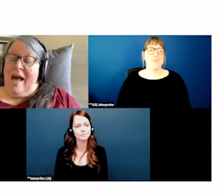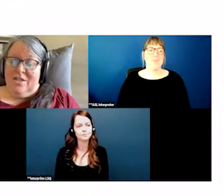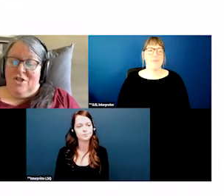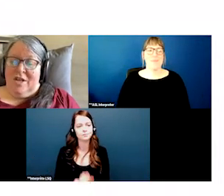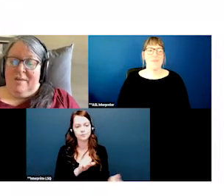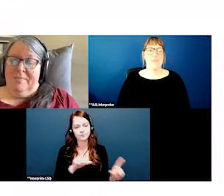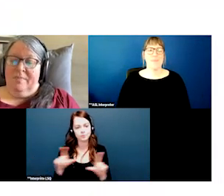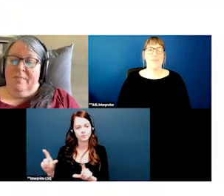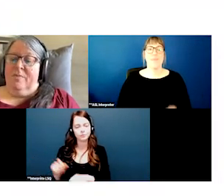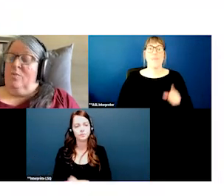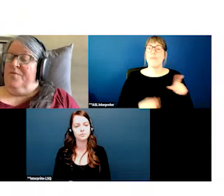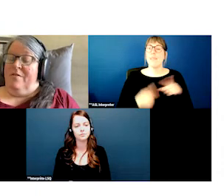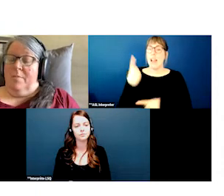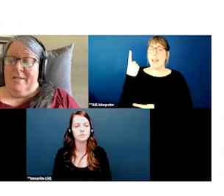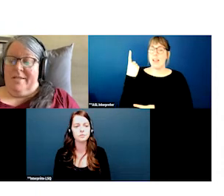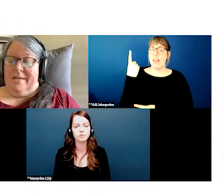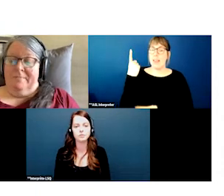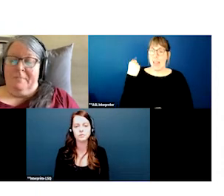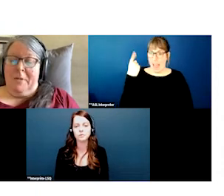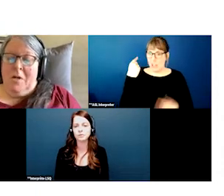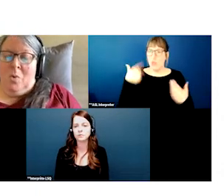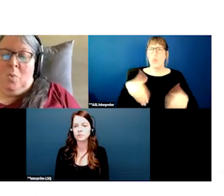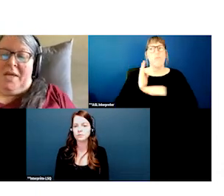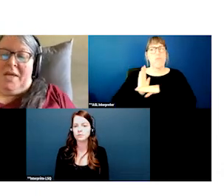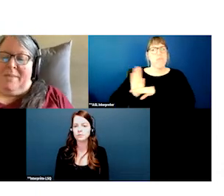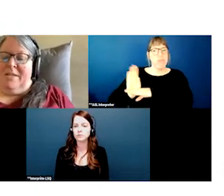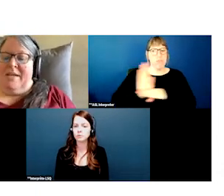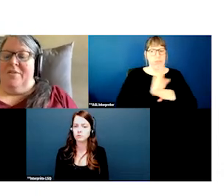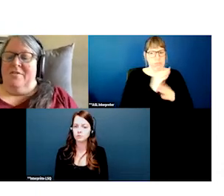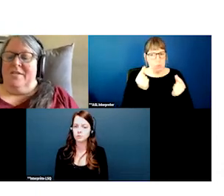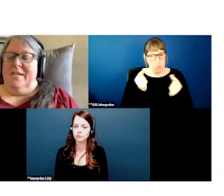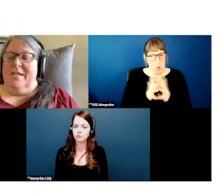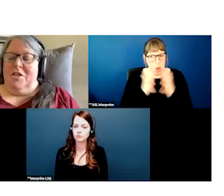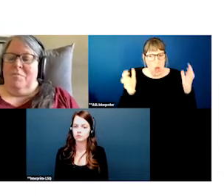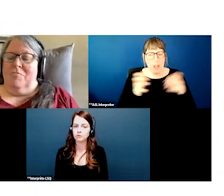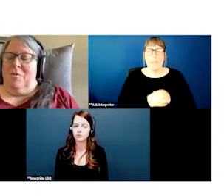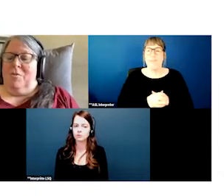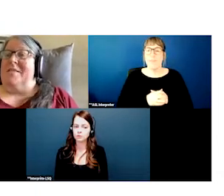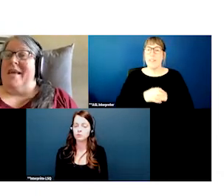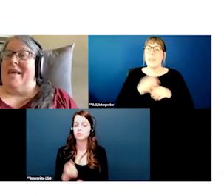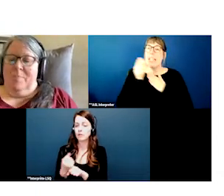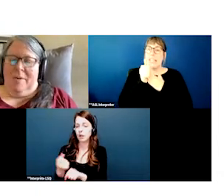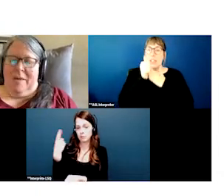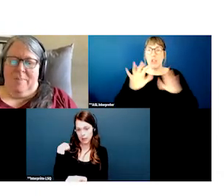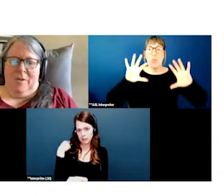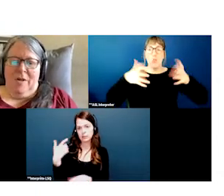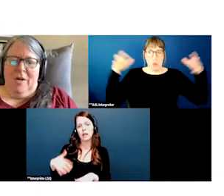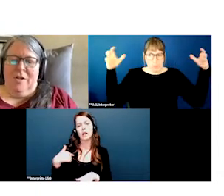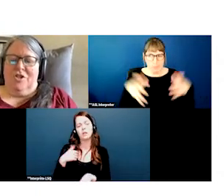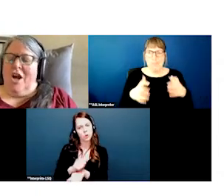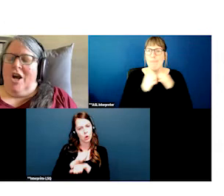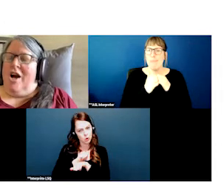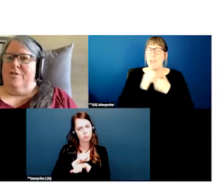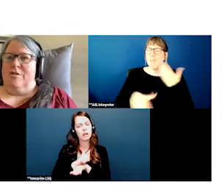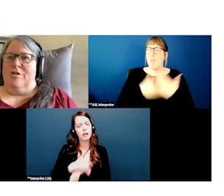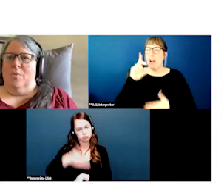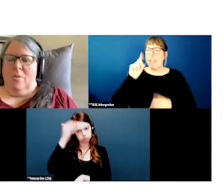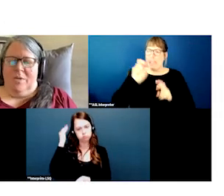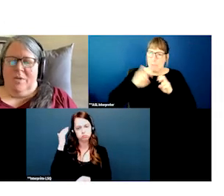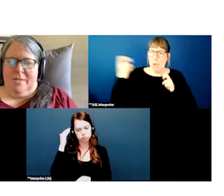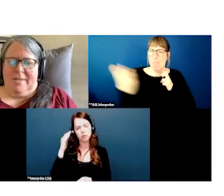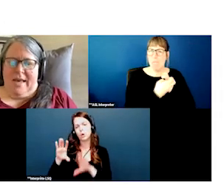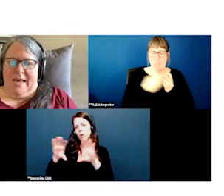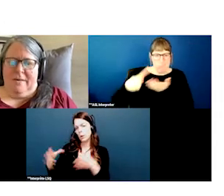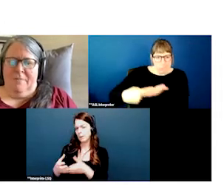So last year was very busy. We came together as a leadership group of disabled people to chart the course